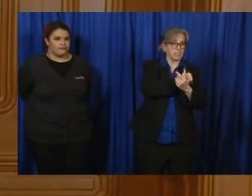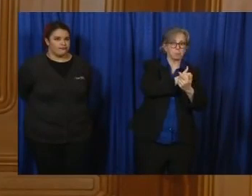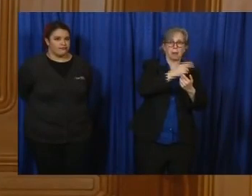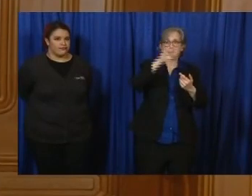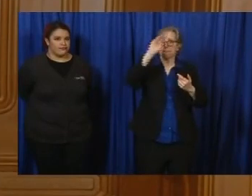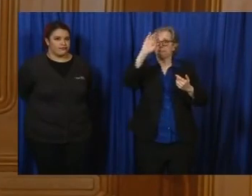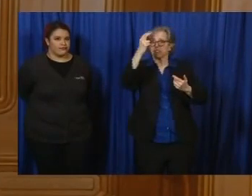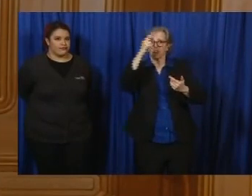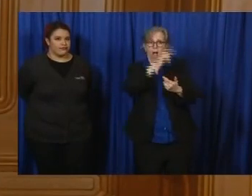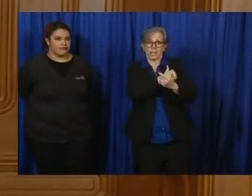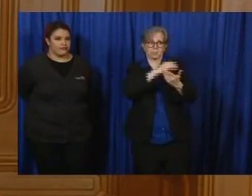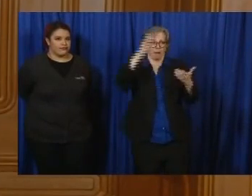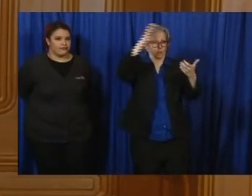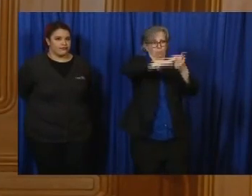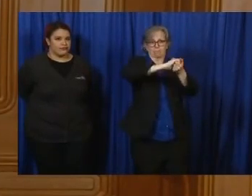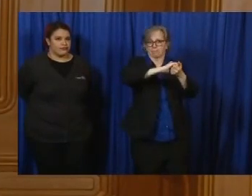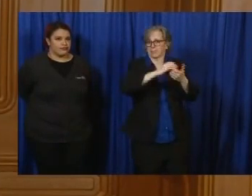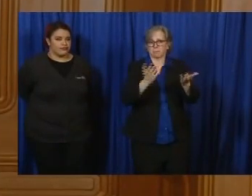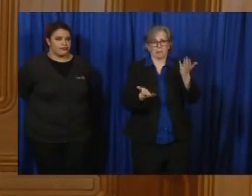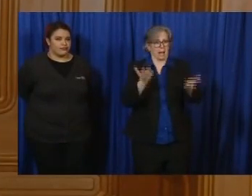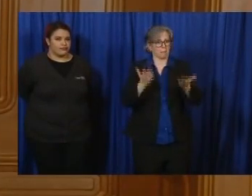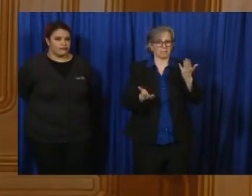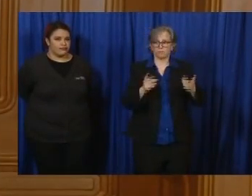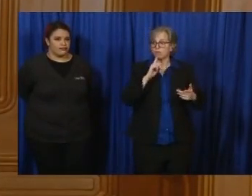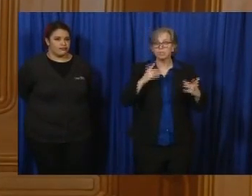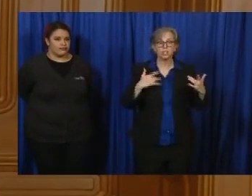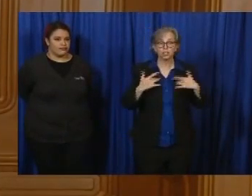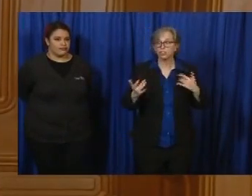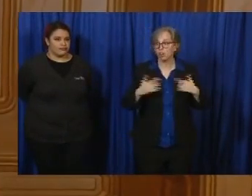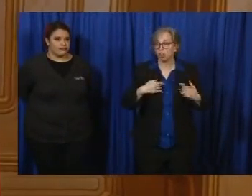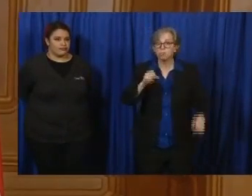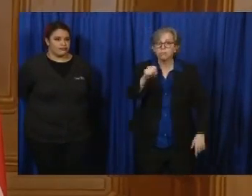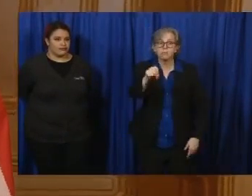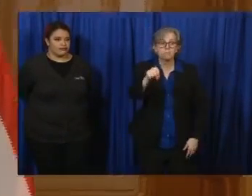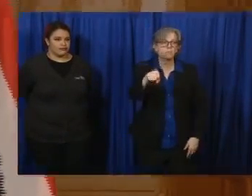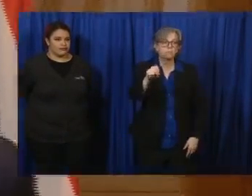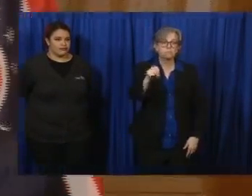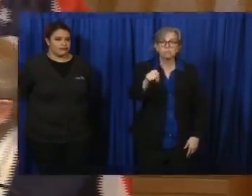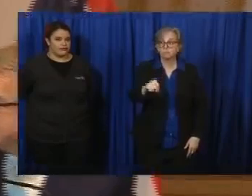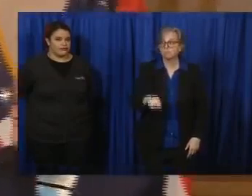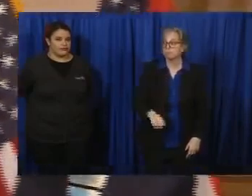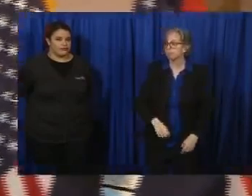concern. We're looking at it. And Governor, I might add,